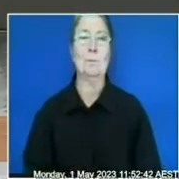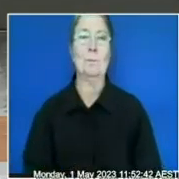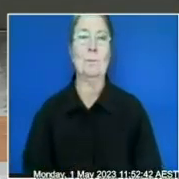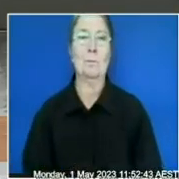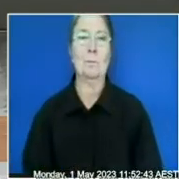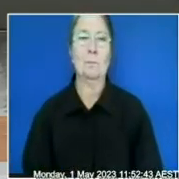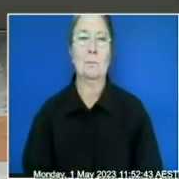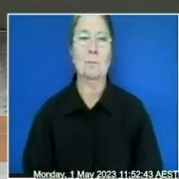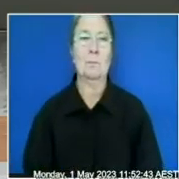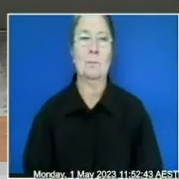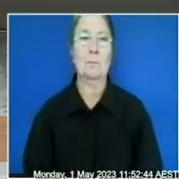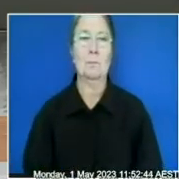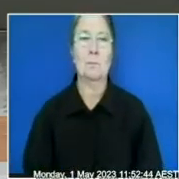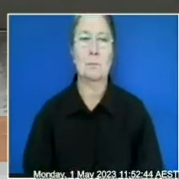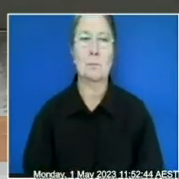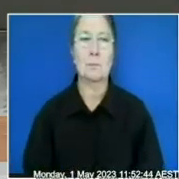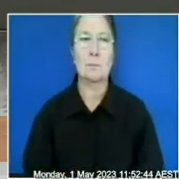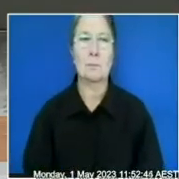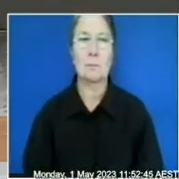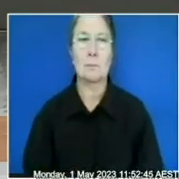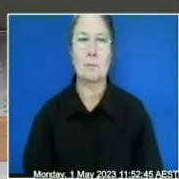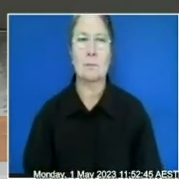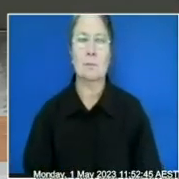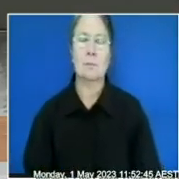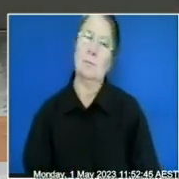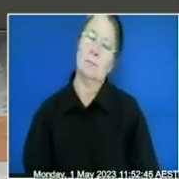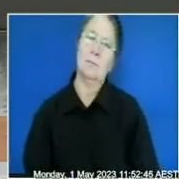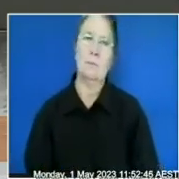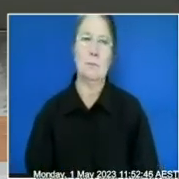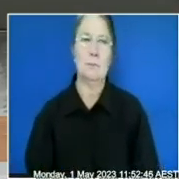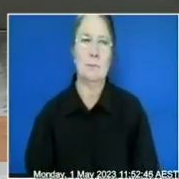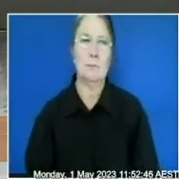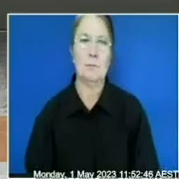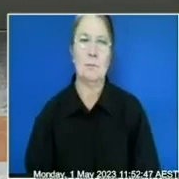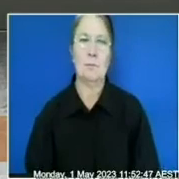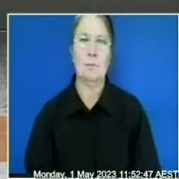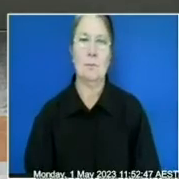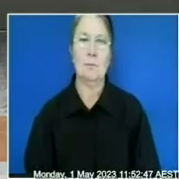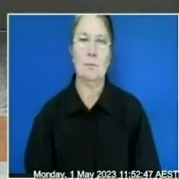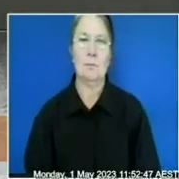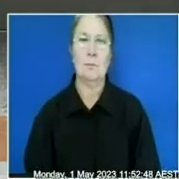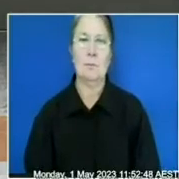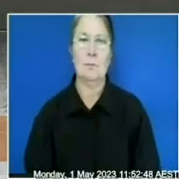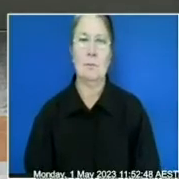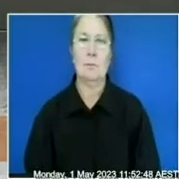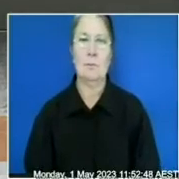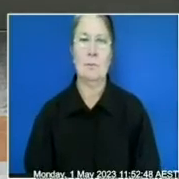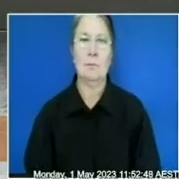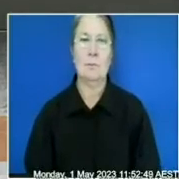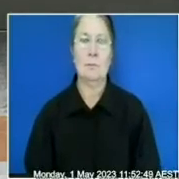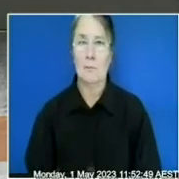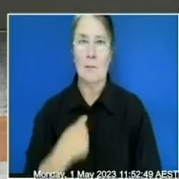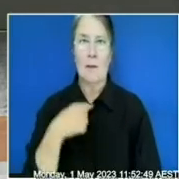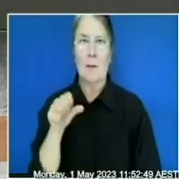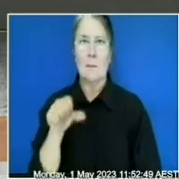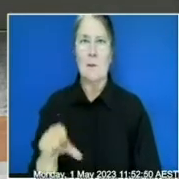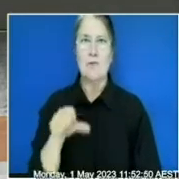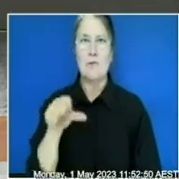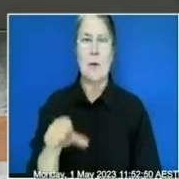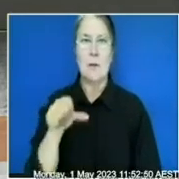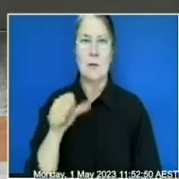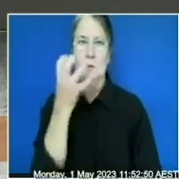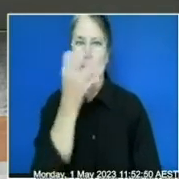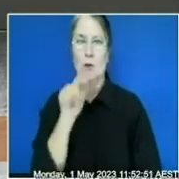Yeah, I'm okay, I'm fine. So this happens all the time. I have drippy eyes. Yeah. Yes, the